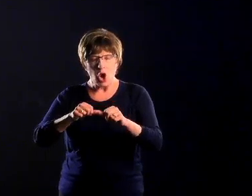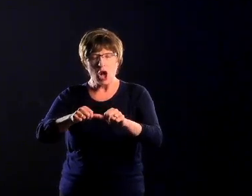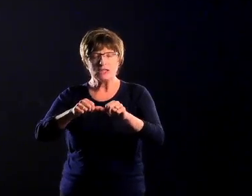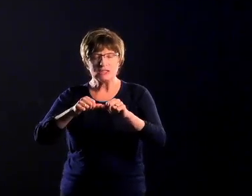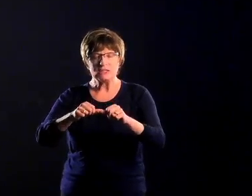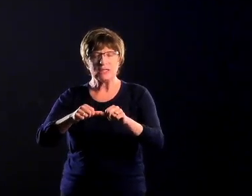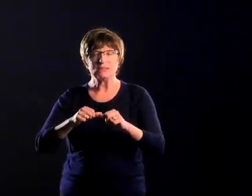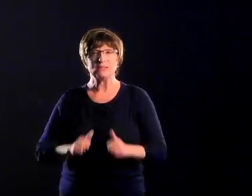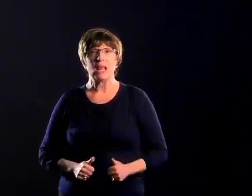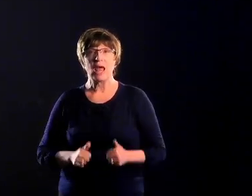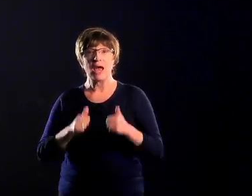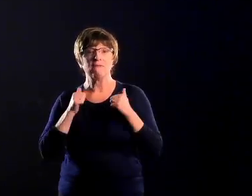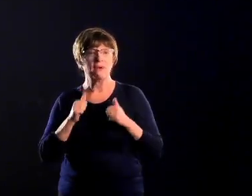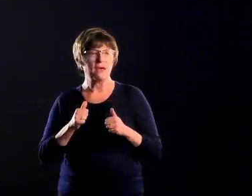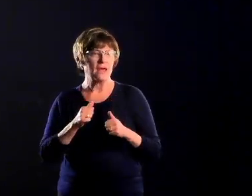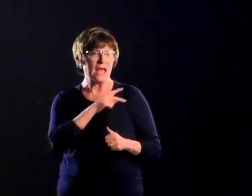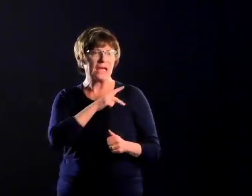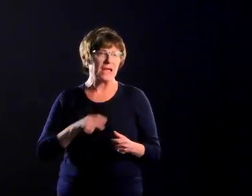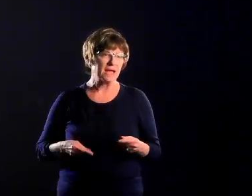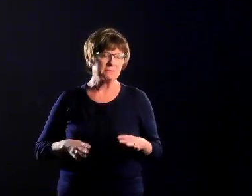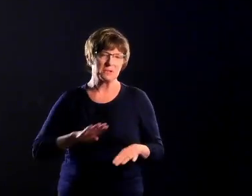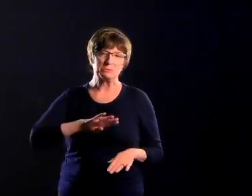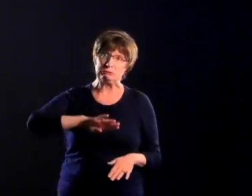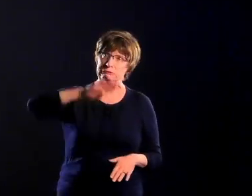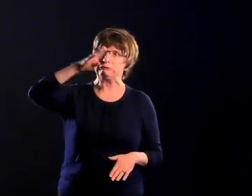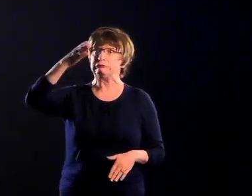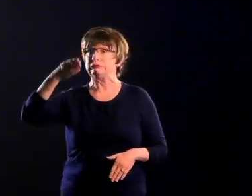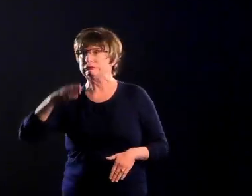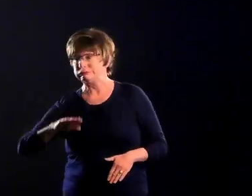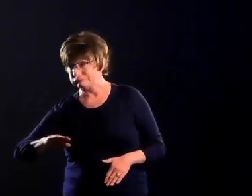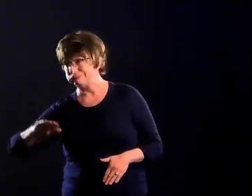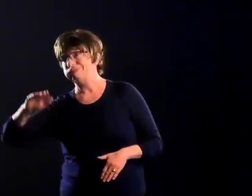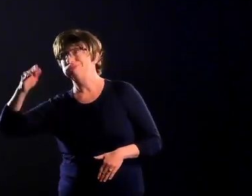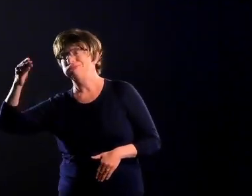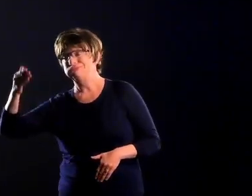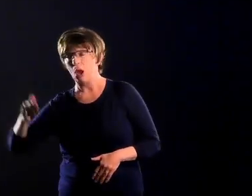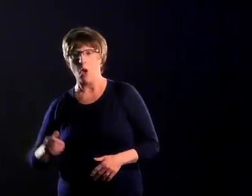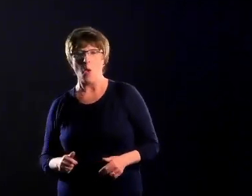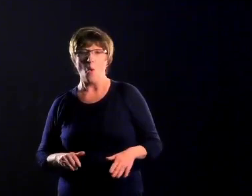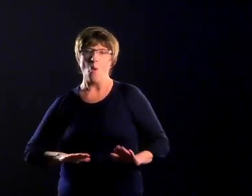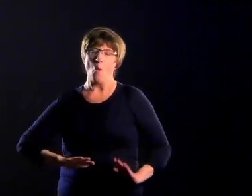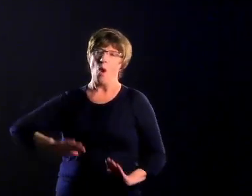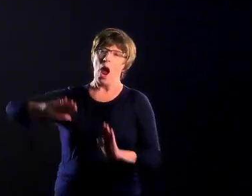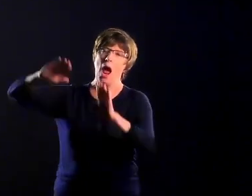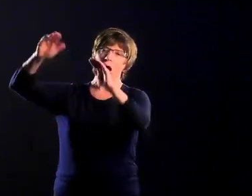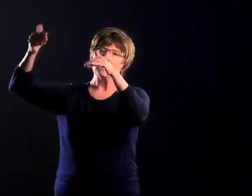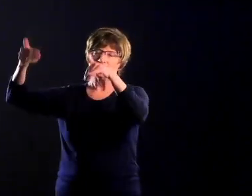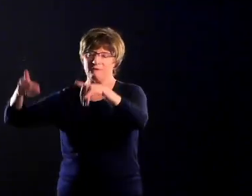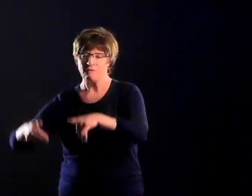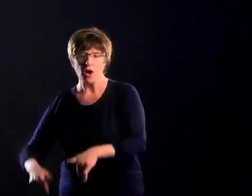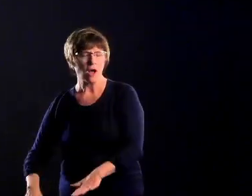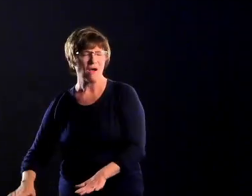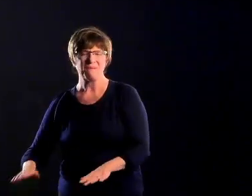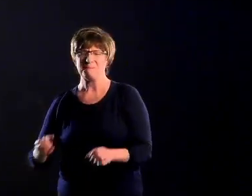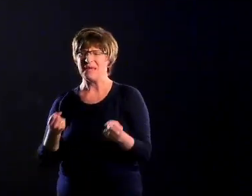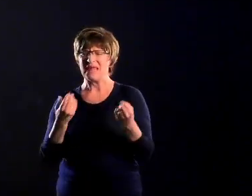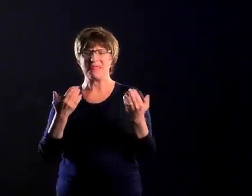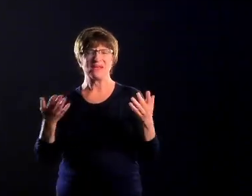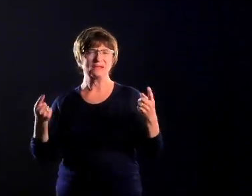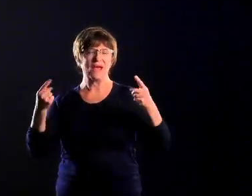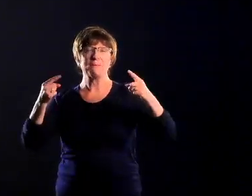will rise and fall. Kingdoms rise and fall. Governments rise and fall. Countries rise and fall. All sorts of things come and